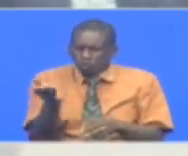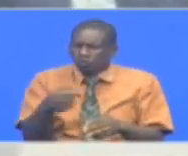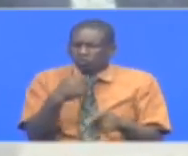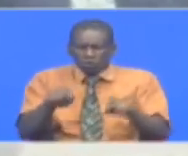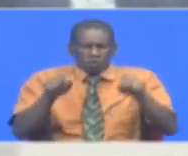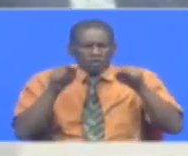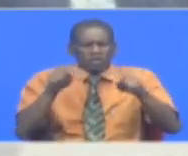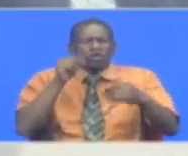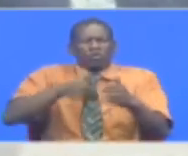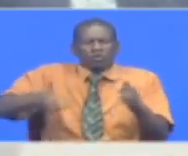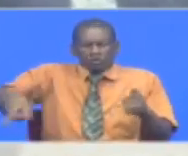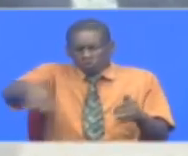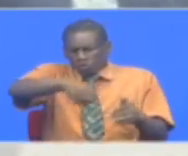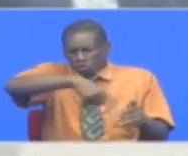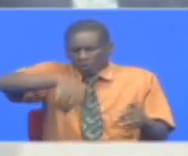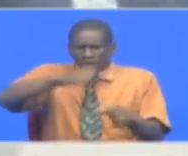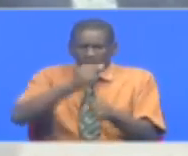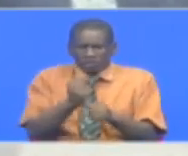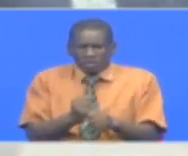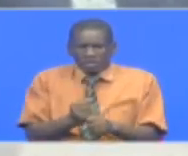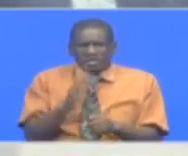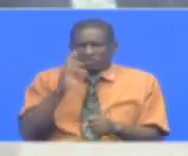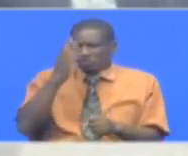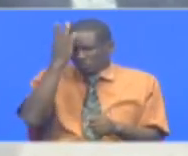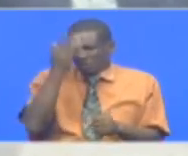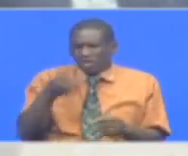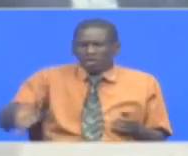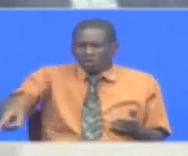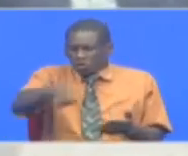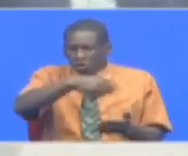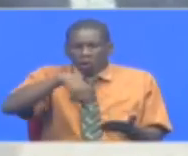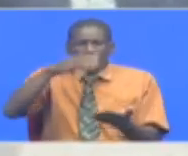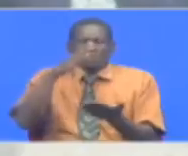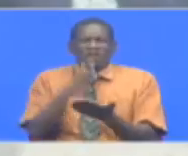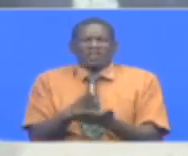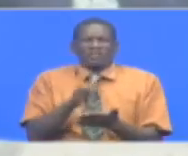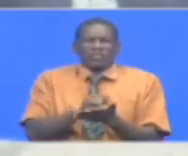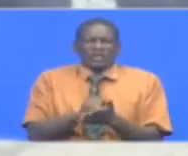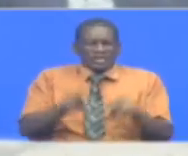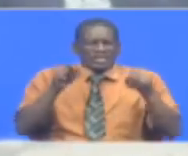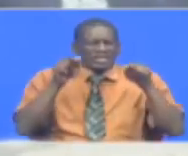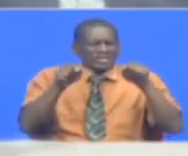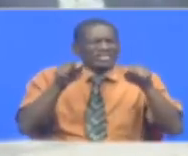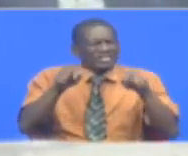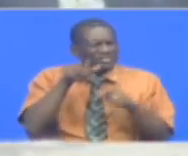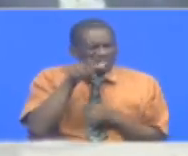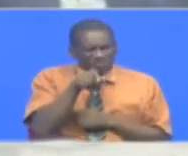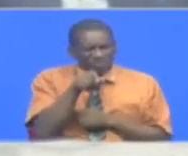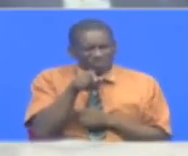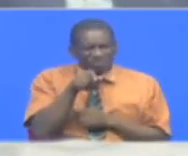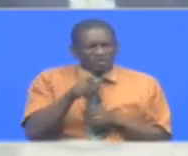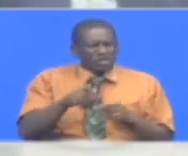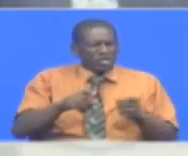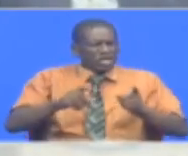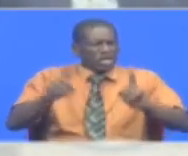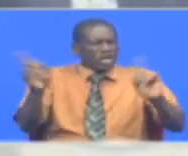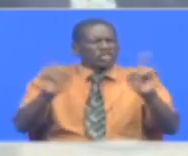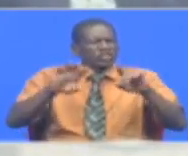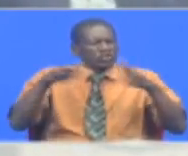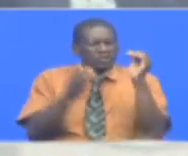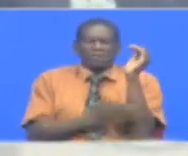criticizing what we are doing, because we believe that criticism is not entirely a bad